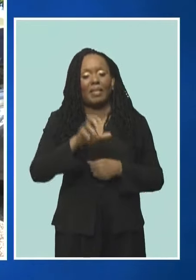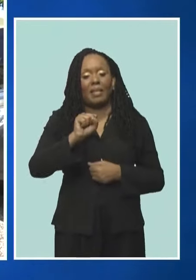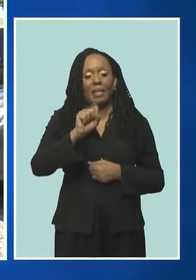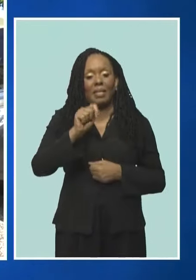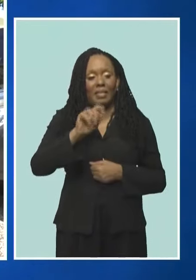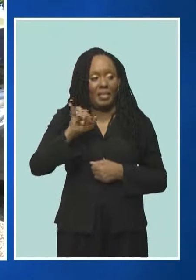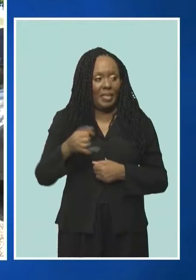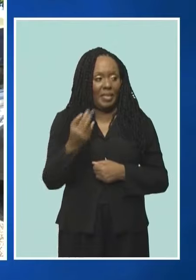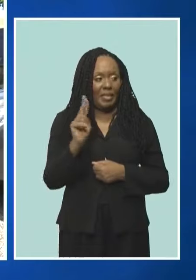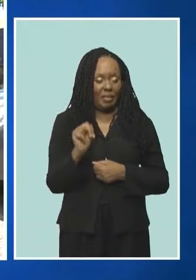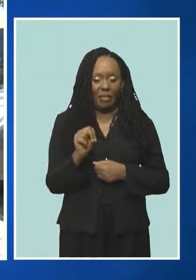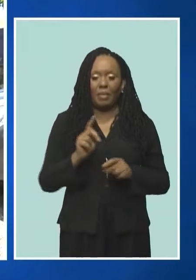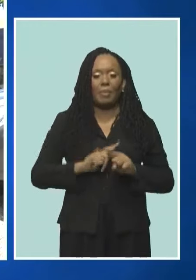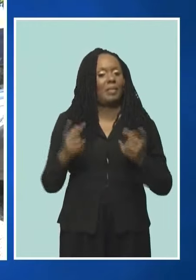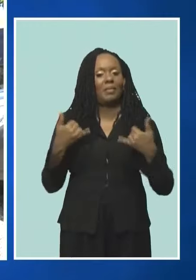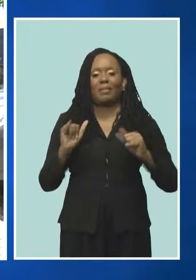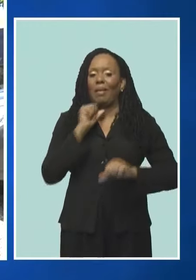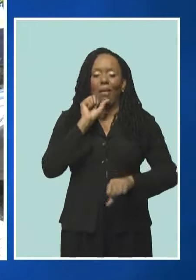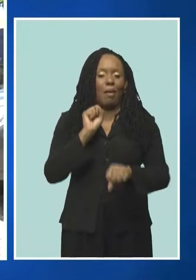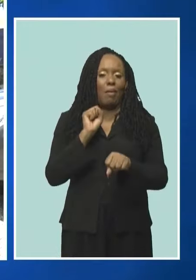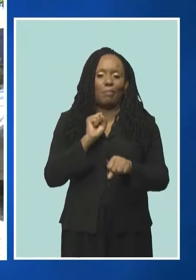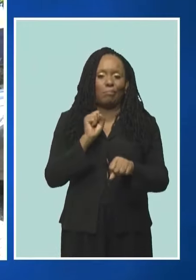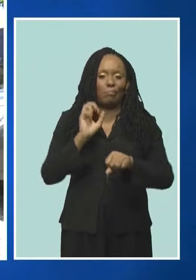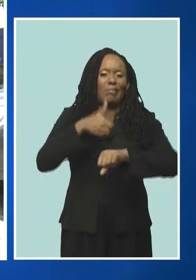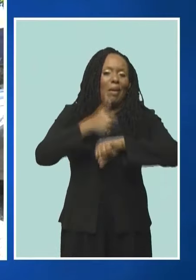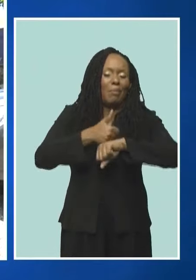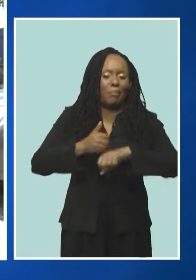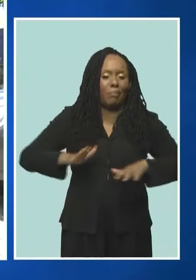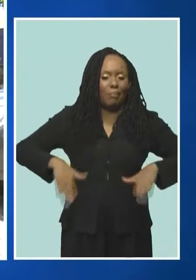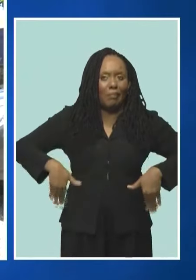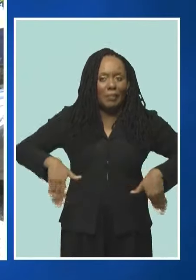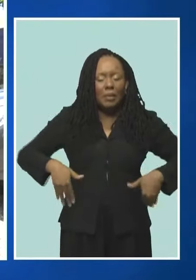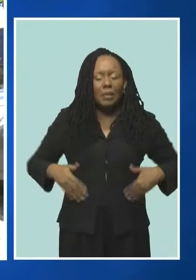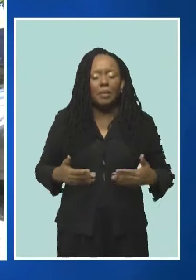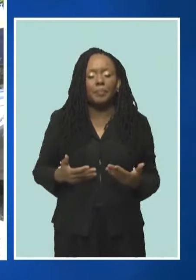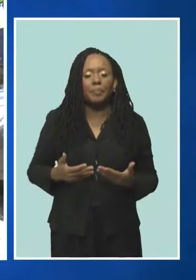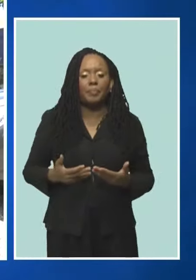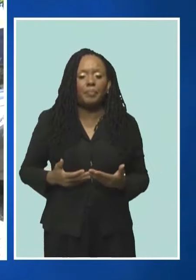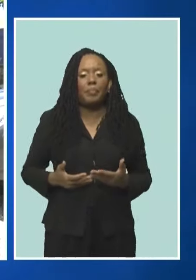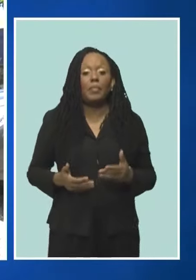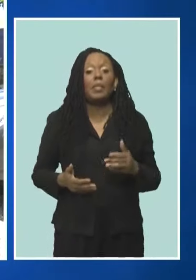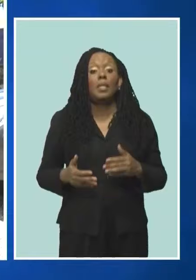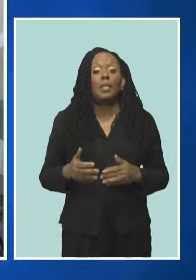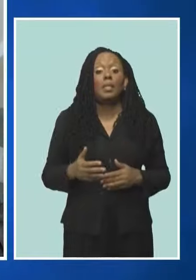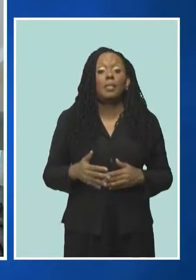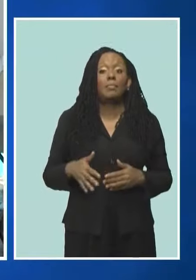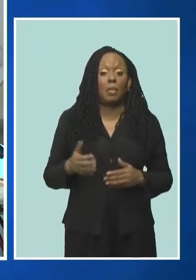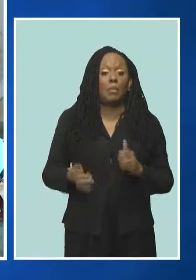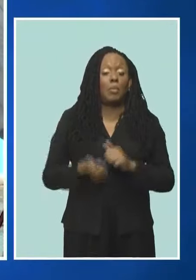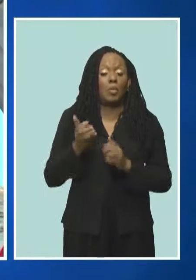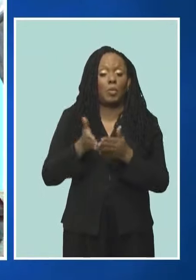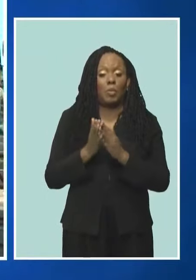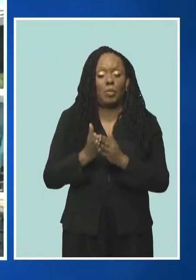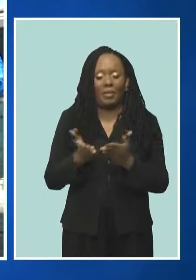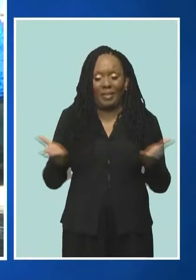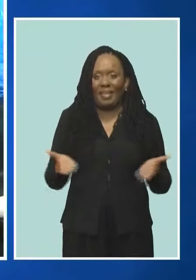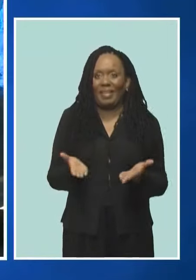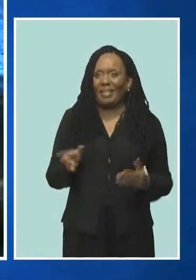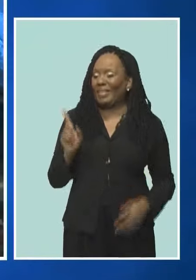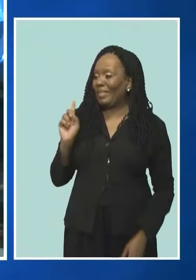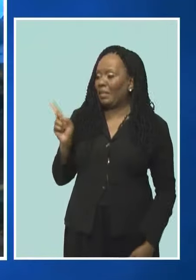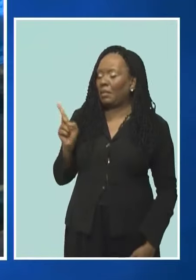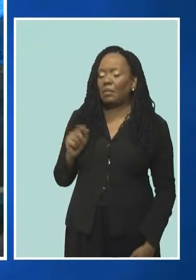2 or 3 years or so. And that's why most of the boats are here now. Meanwhile, fiberglass